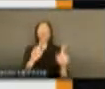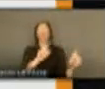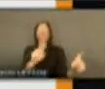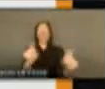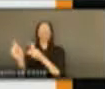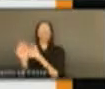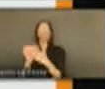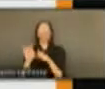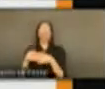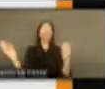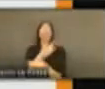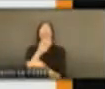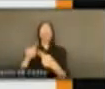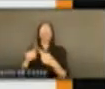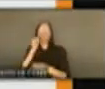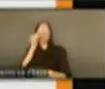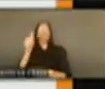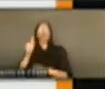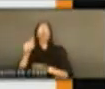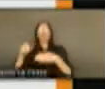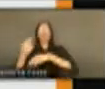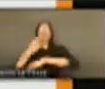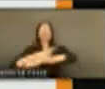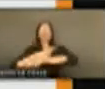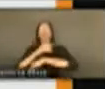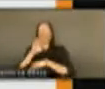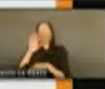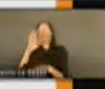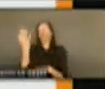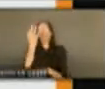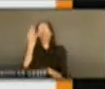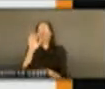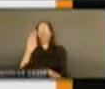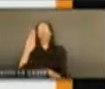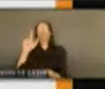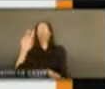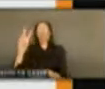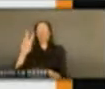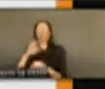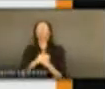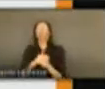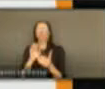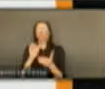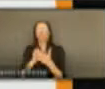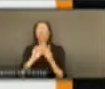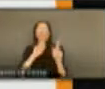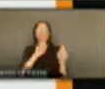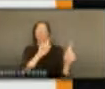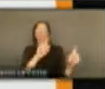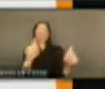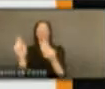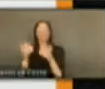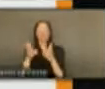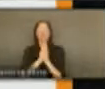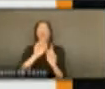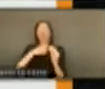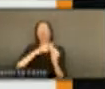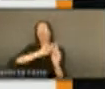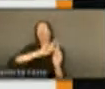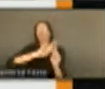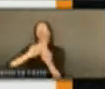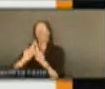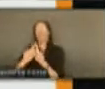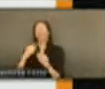seeks input on a wide array of services, and your participation is encouraged. During the month of